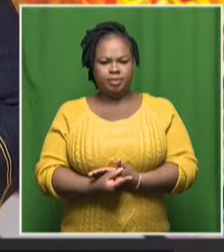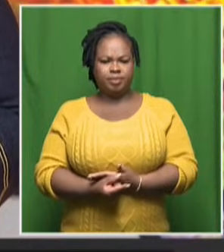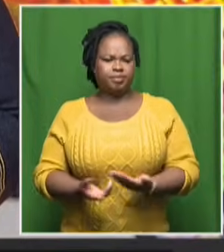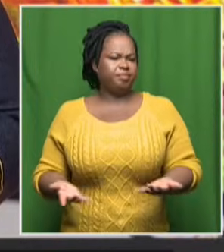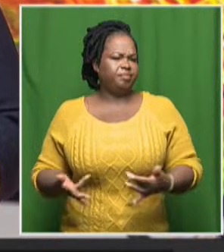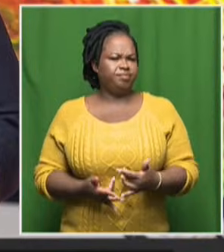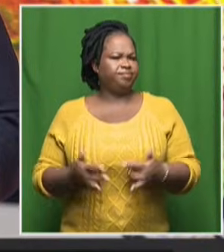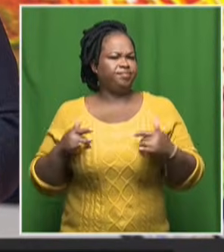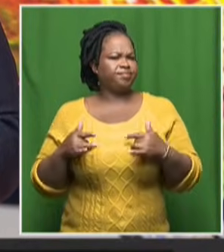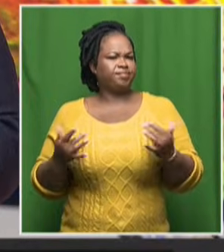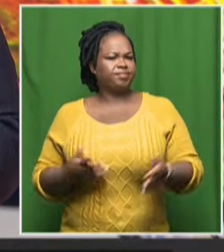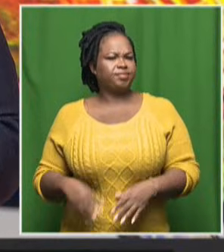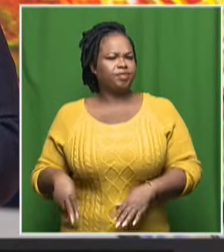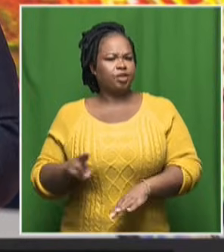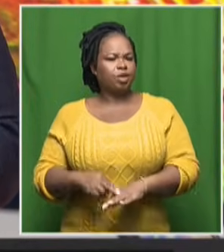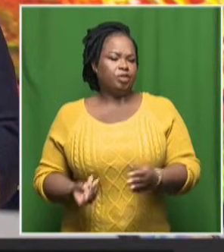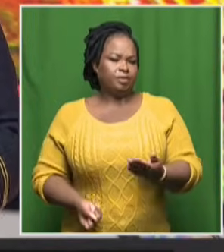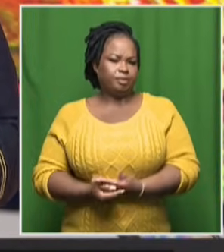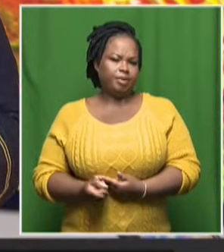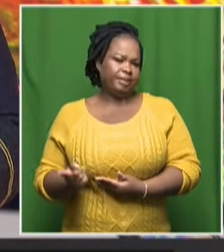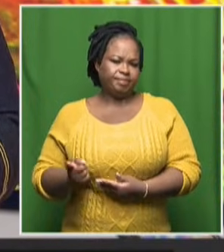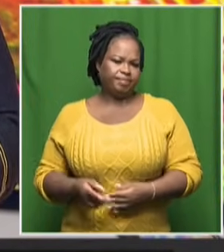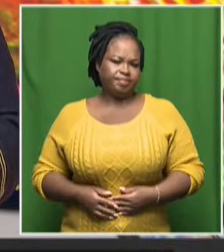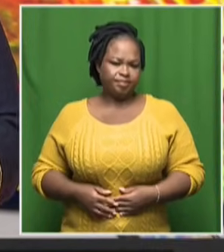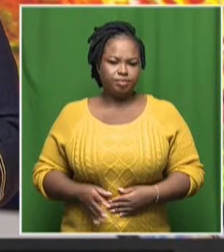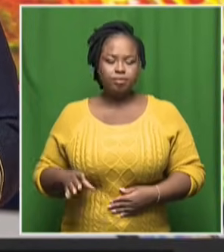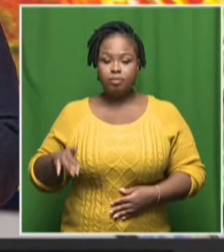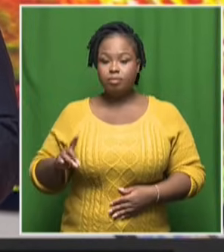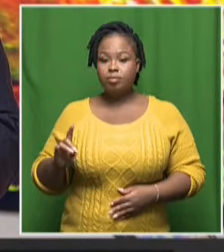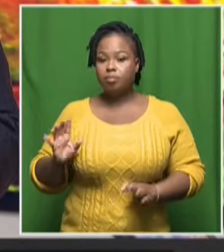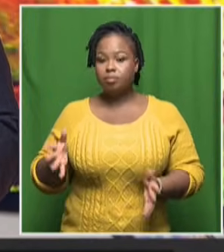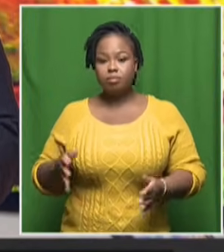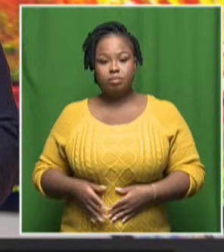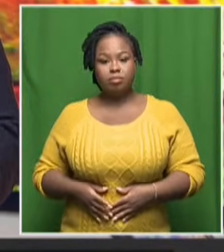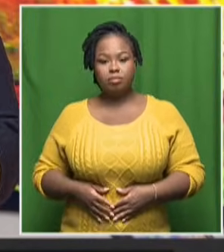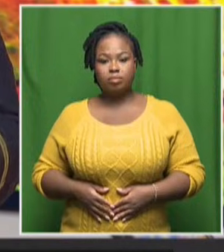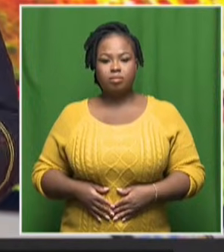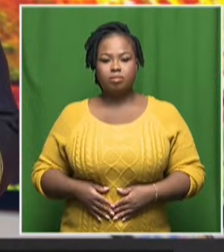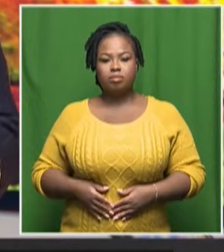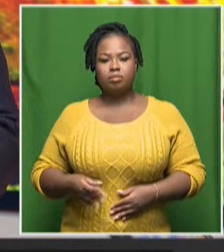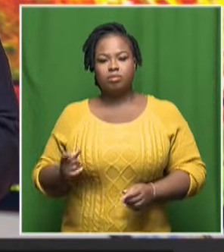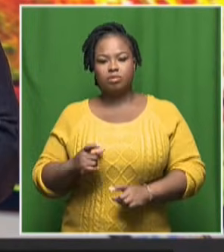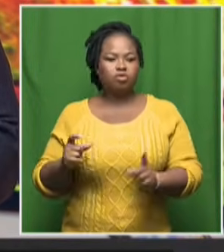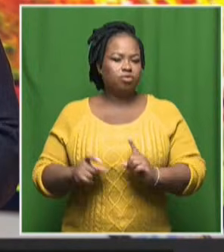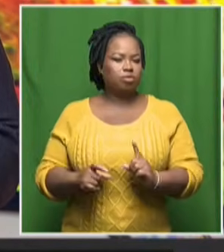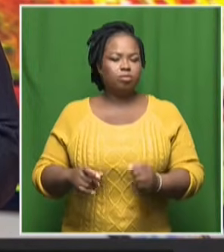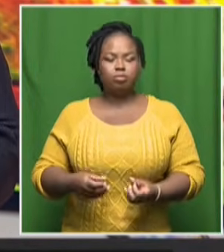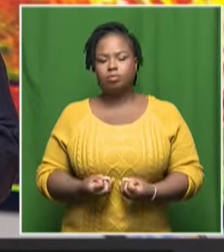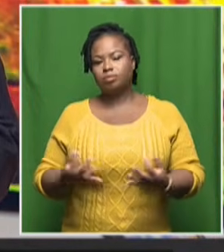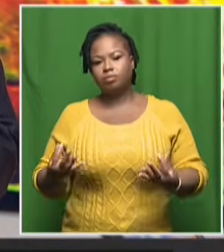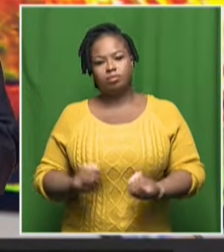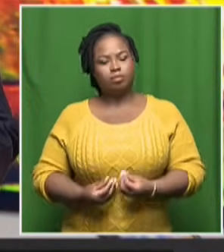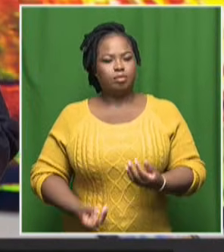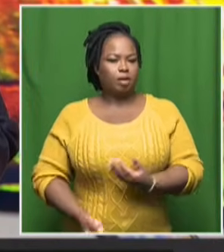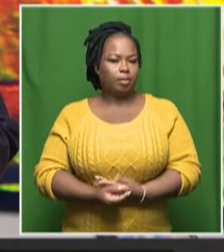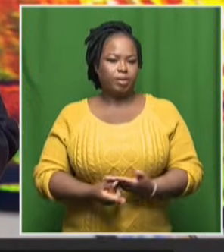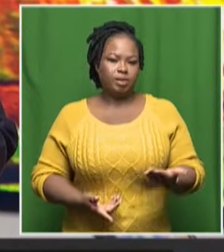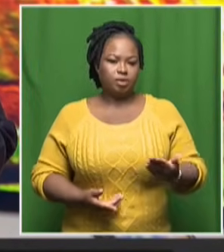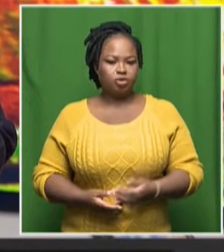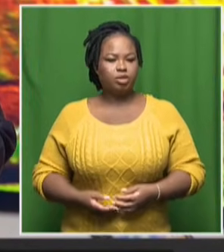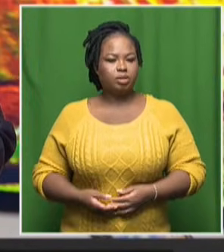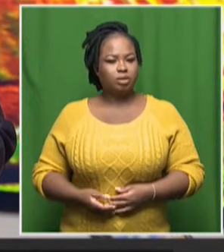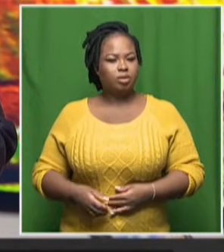life and nature that is happening there. Not just the animals. You know, there's horticulture. There's so many things that are happening. And just